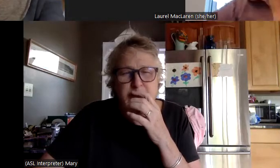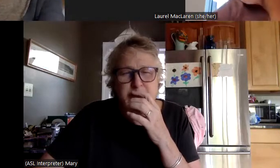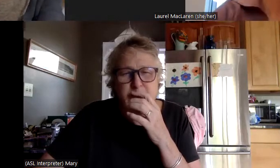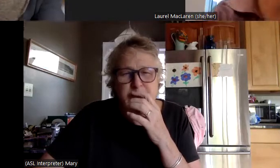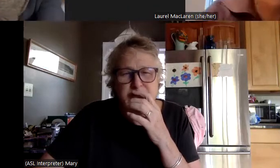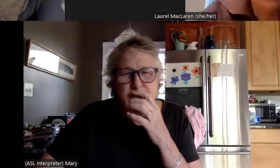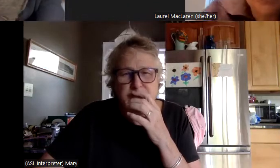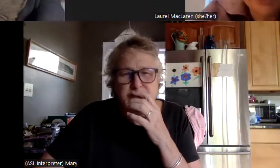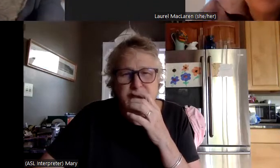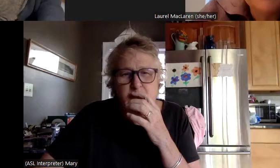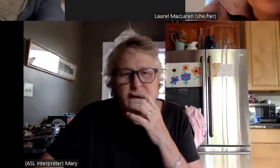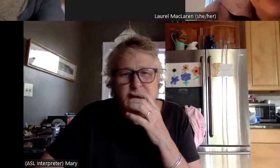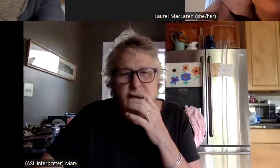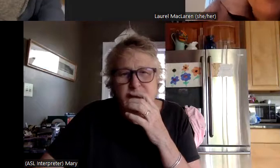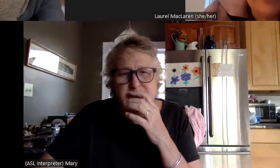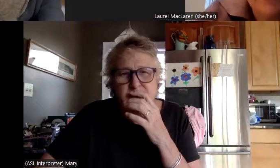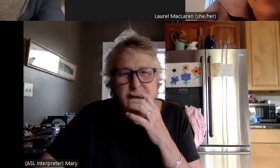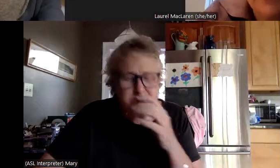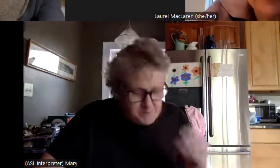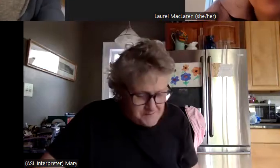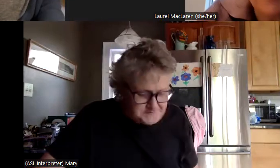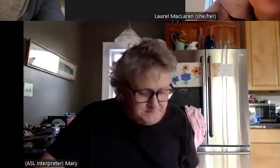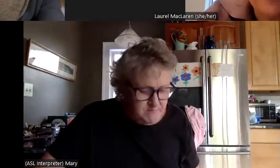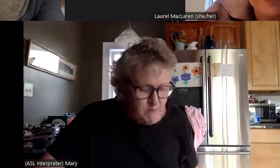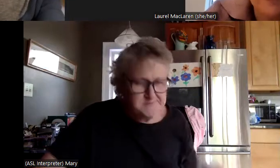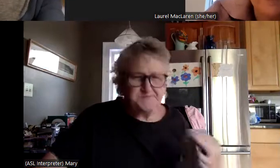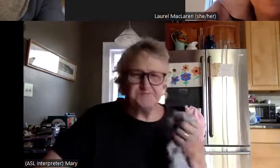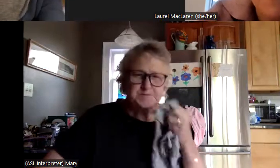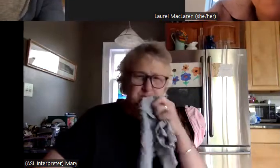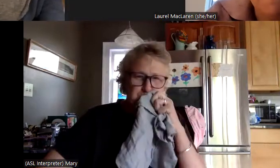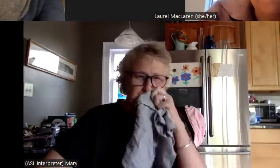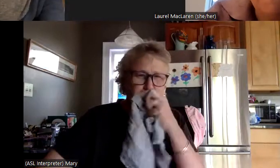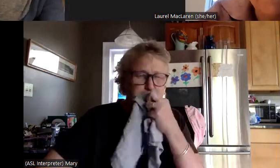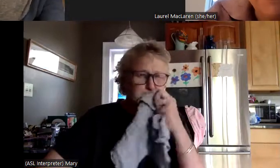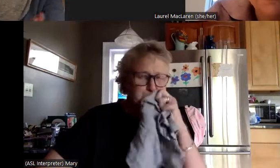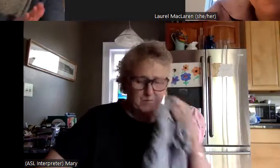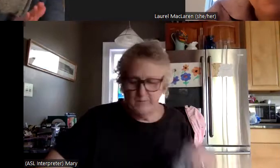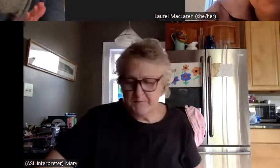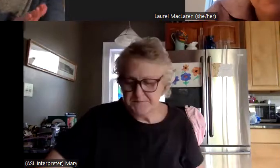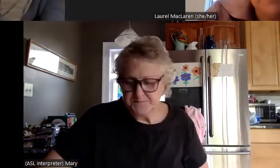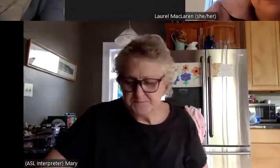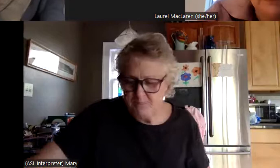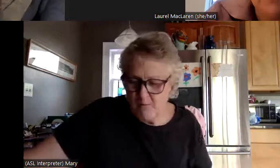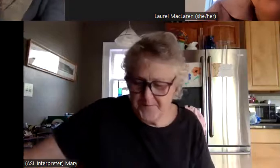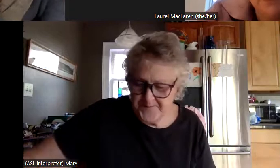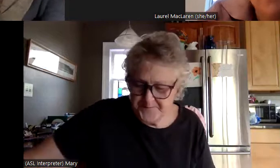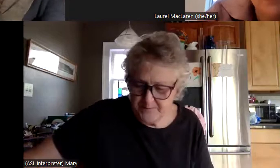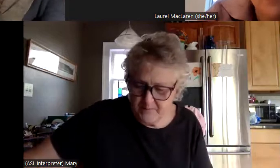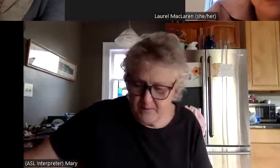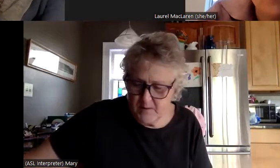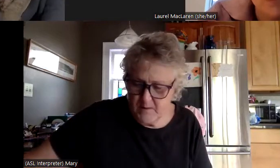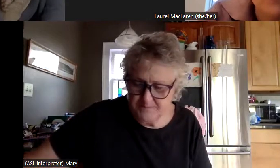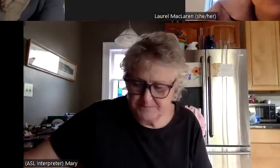one for Z from Kate and Craig. I A love rumple. it. So I think that, that's a really good